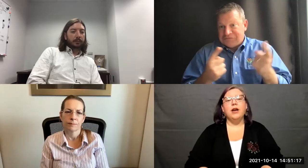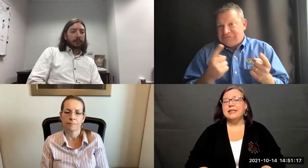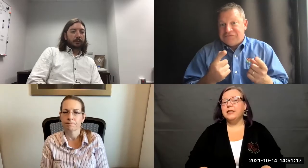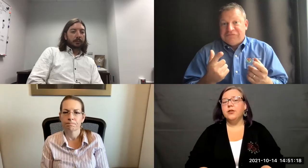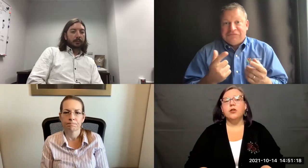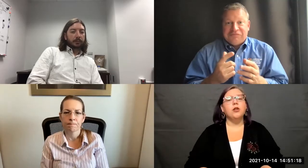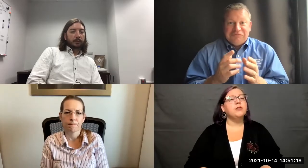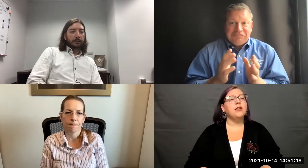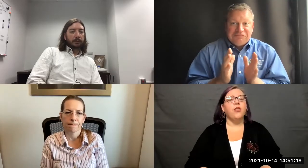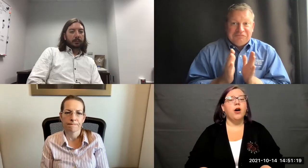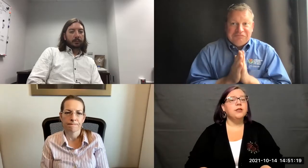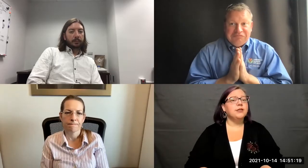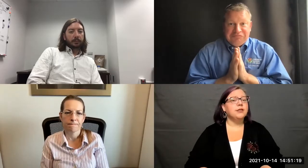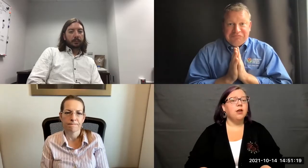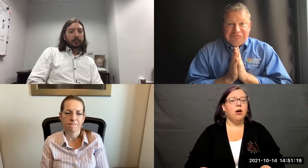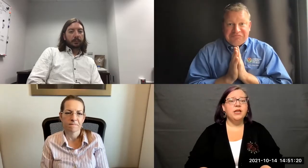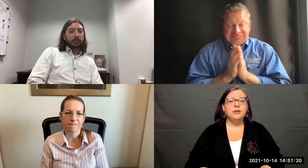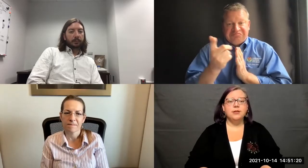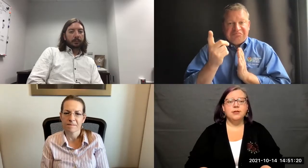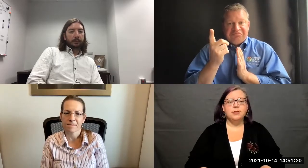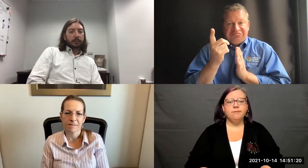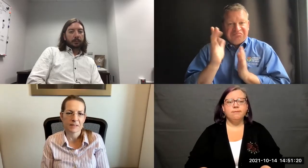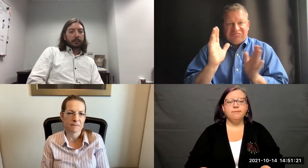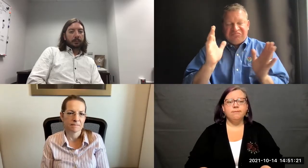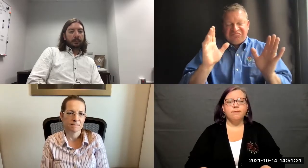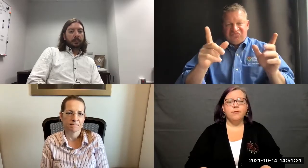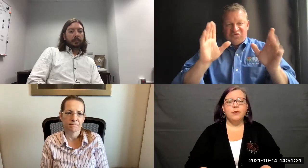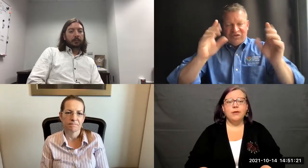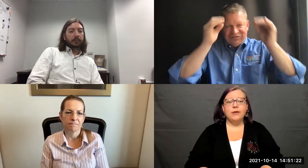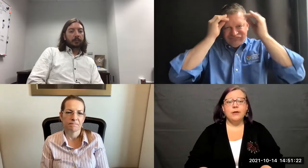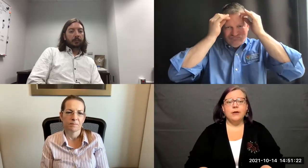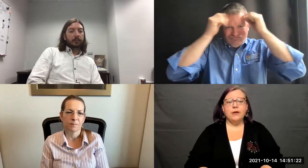All right, any other closing thoughts, comments?